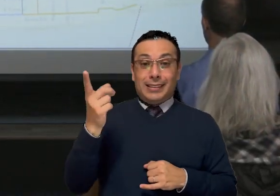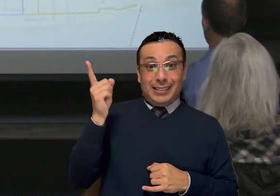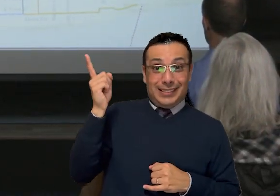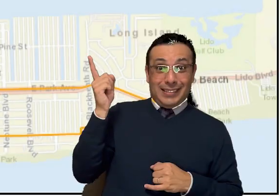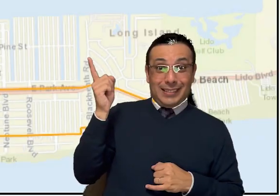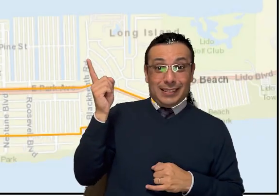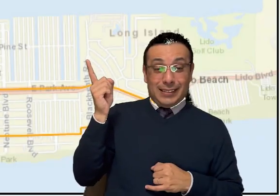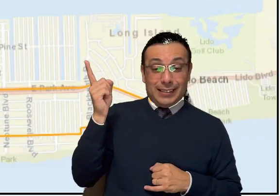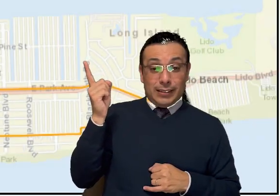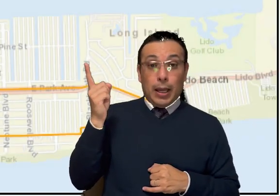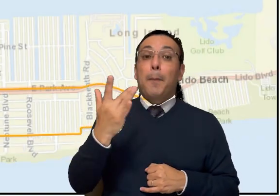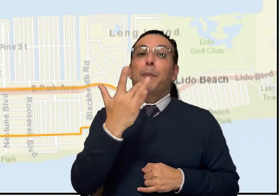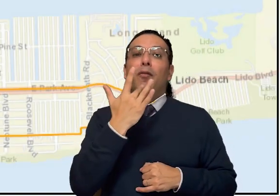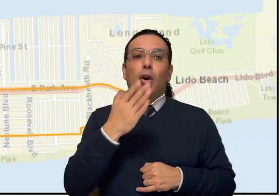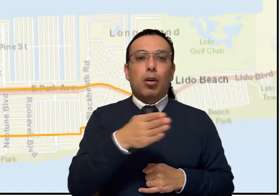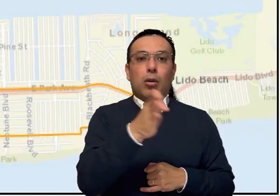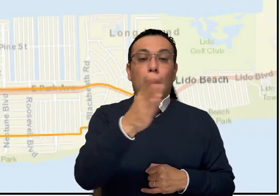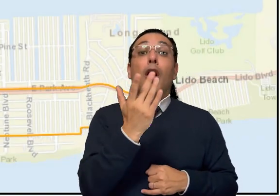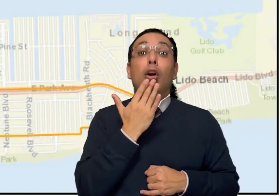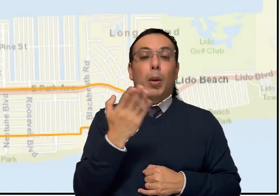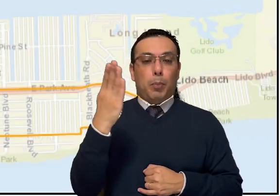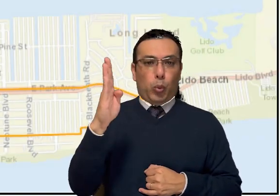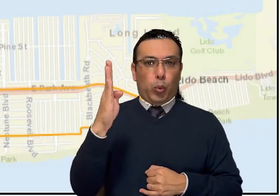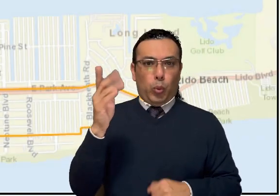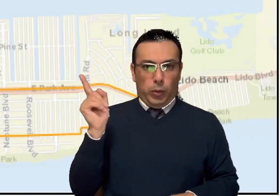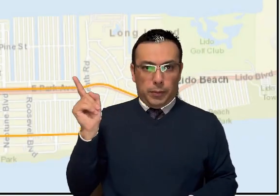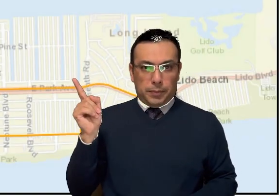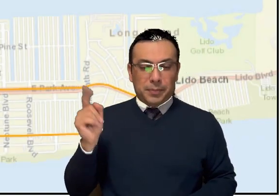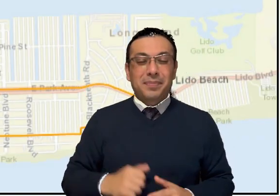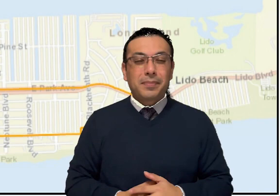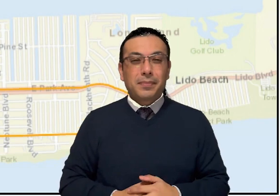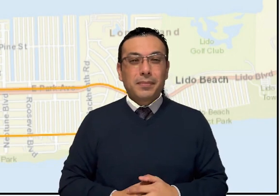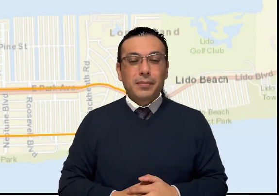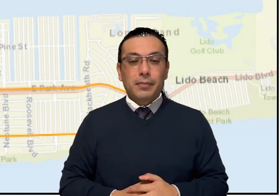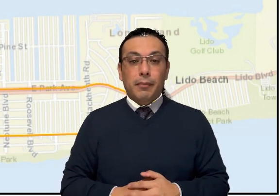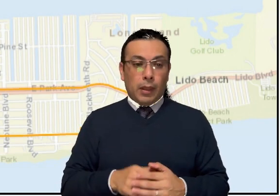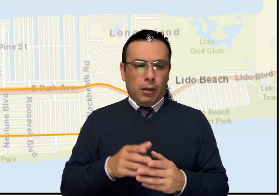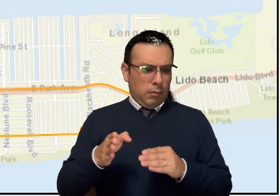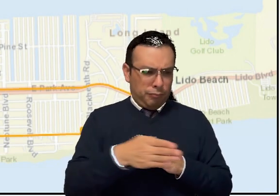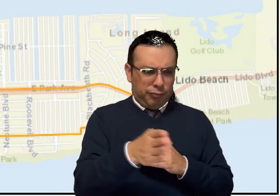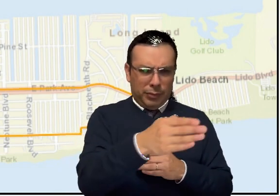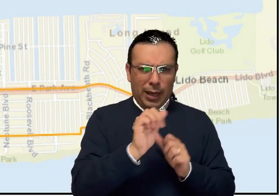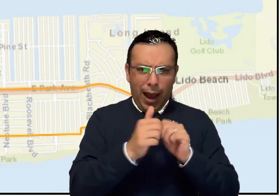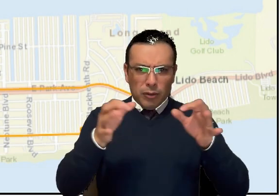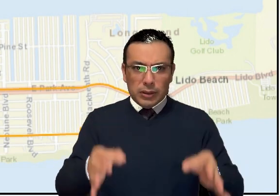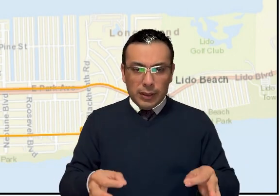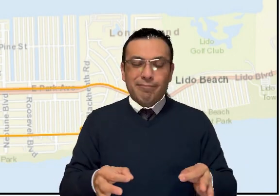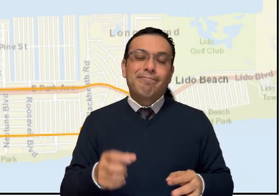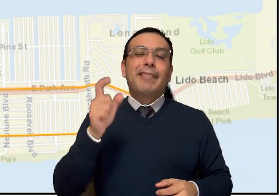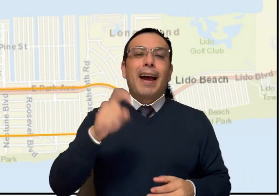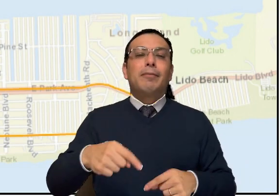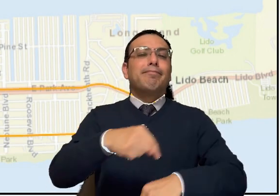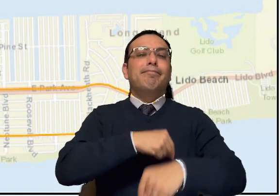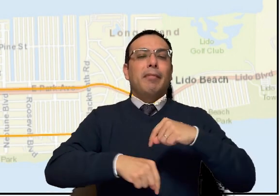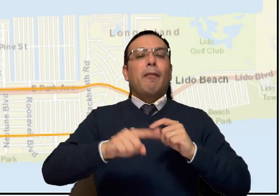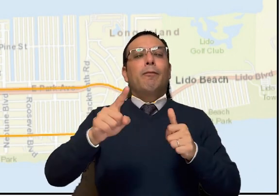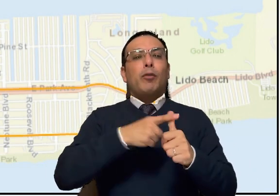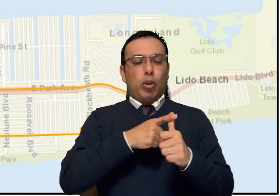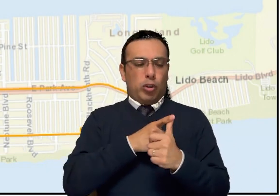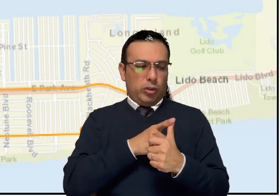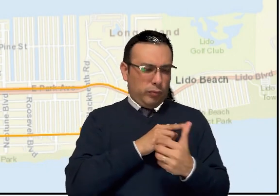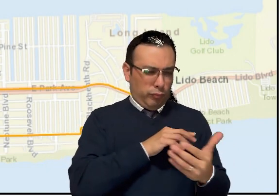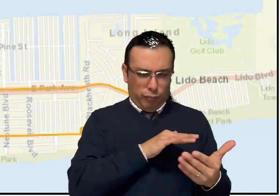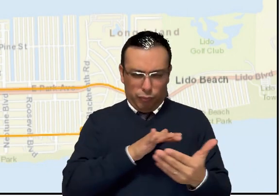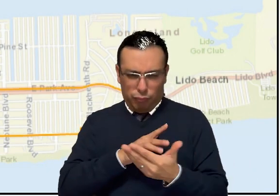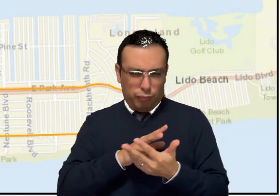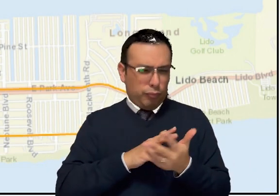in blue. To select this route, we did do a thorough review of 5 potential sites, which